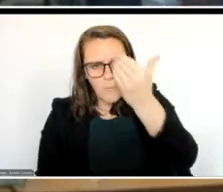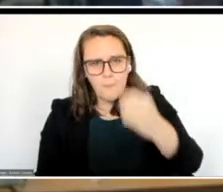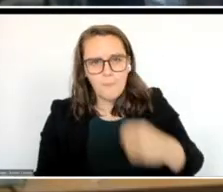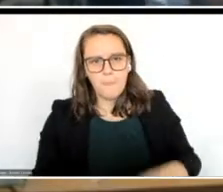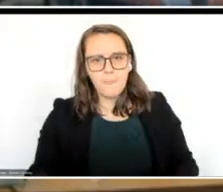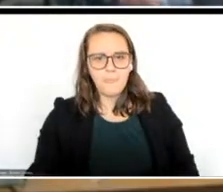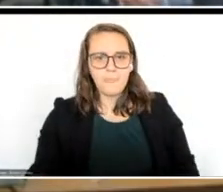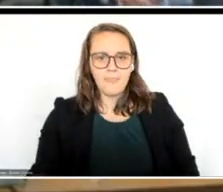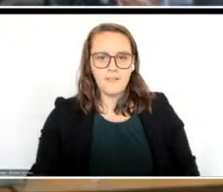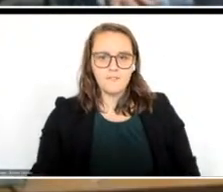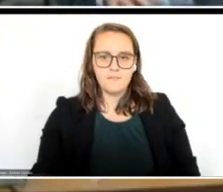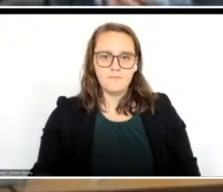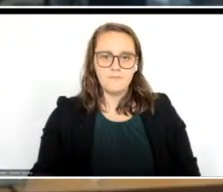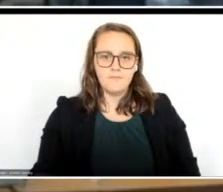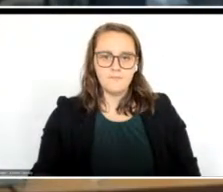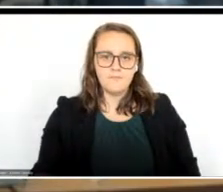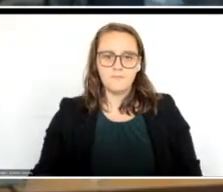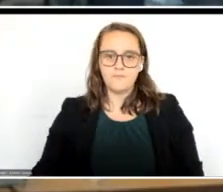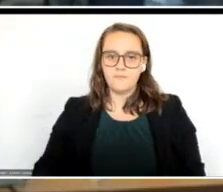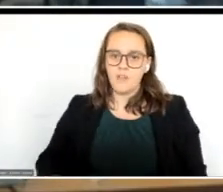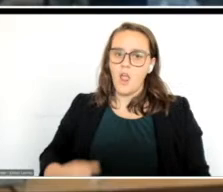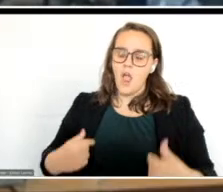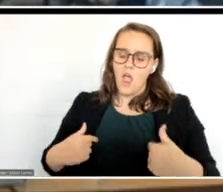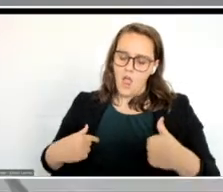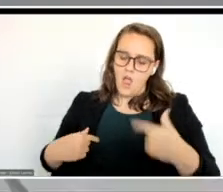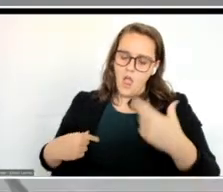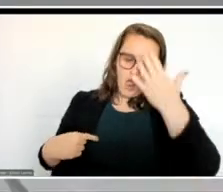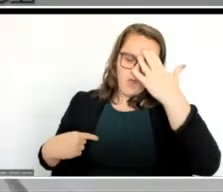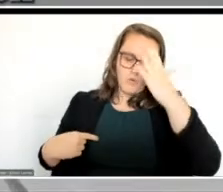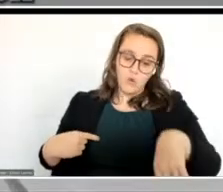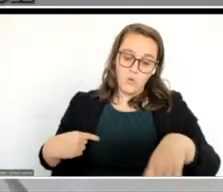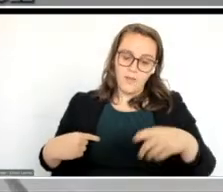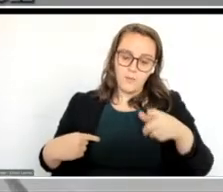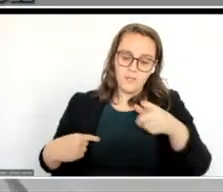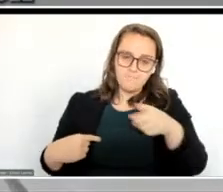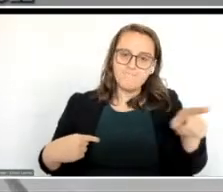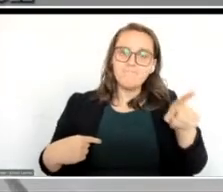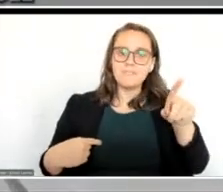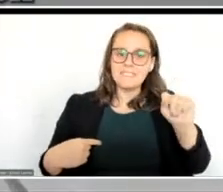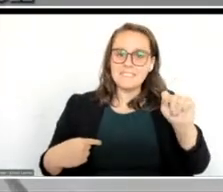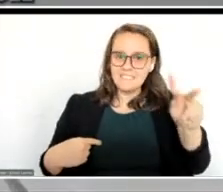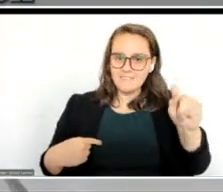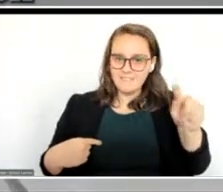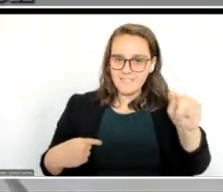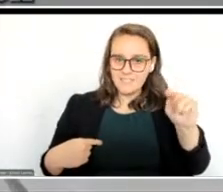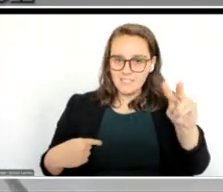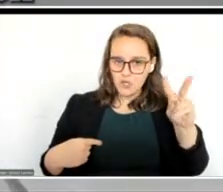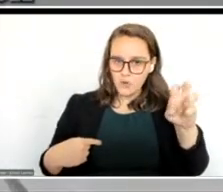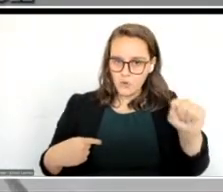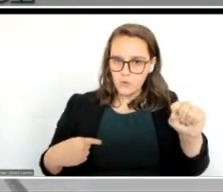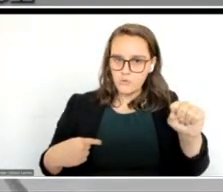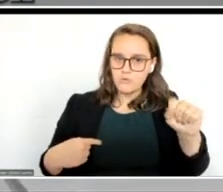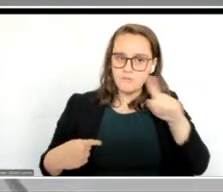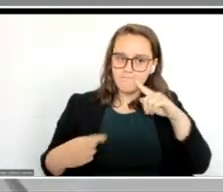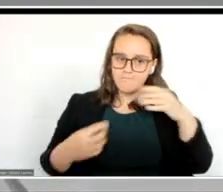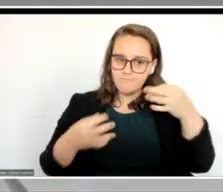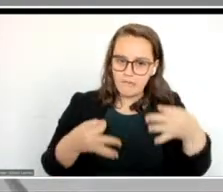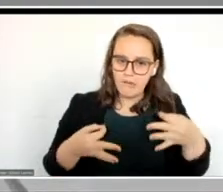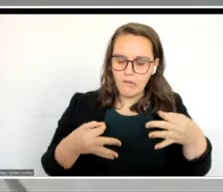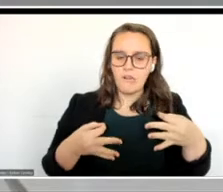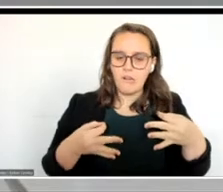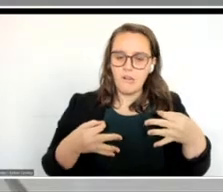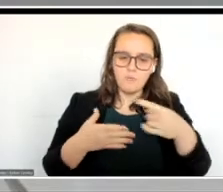I know that the president, when the networks called it, of course, he was informed about the network decision.